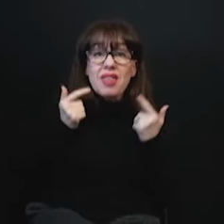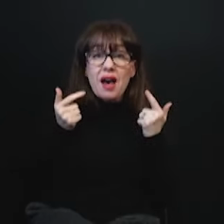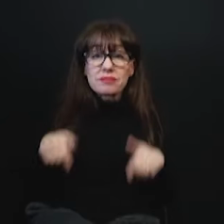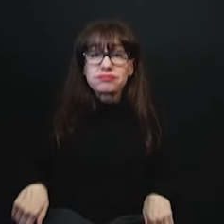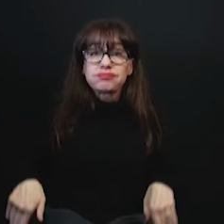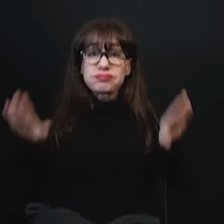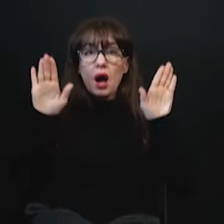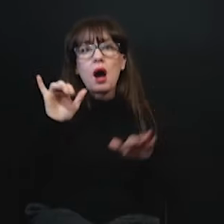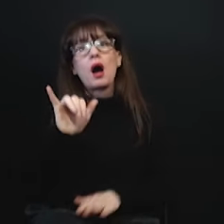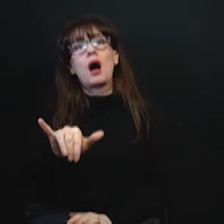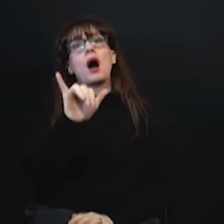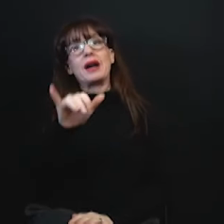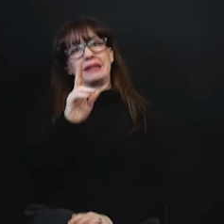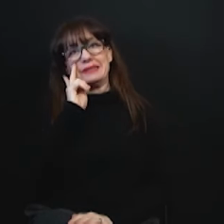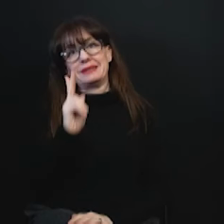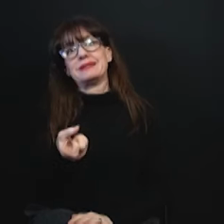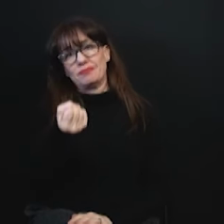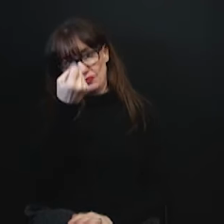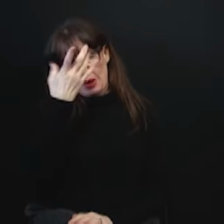see why that is the case.